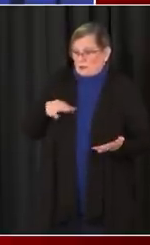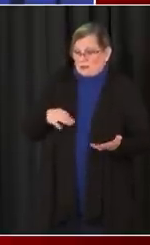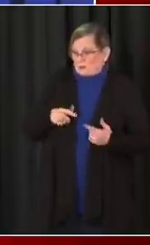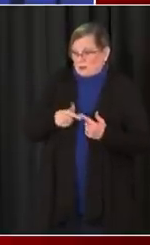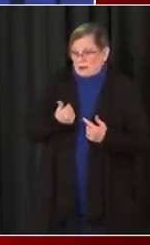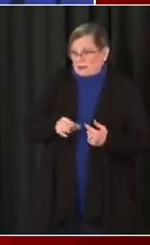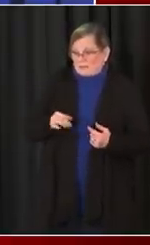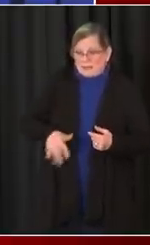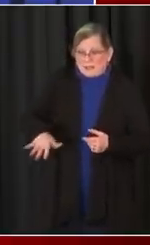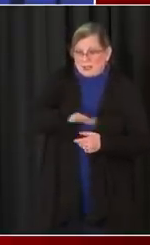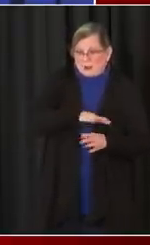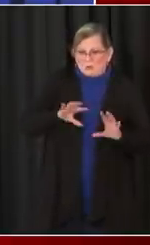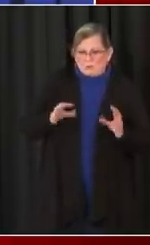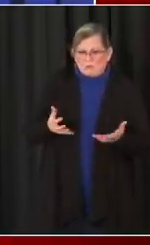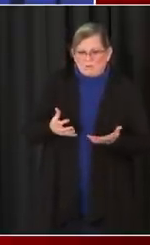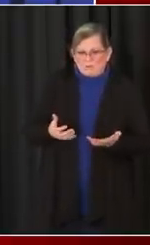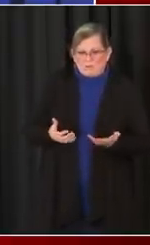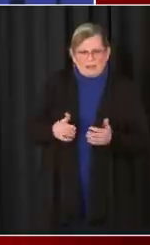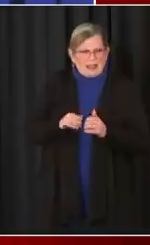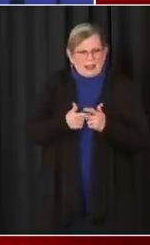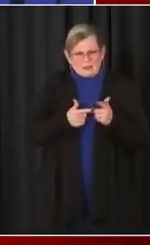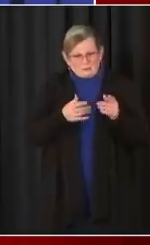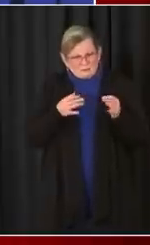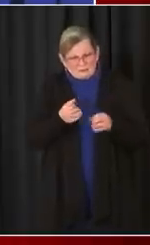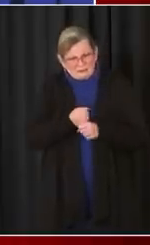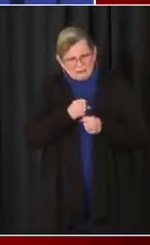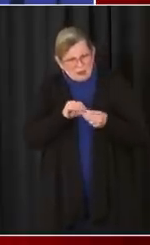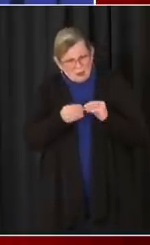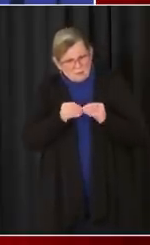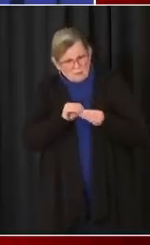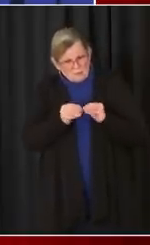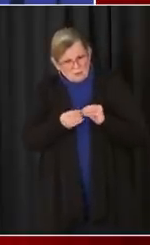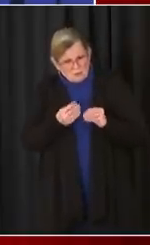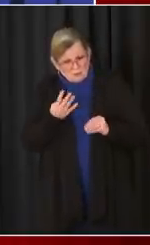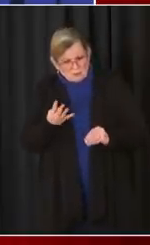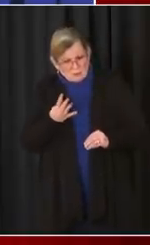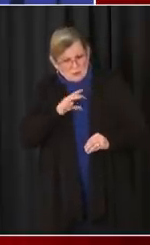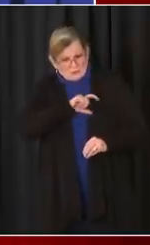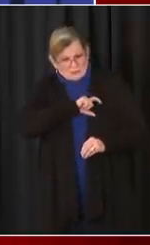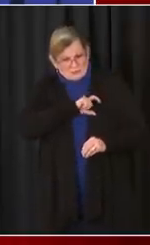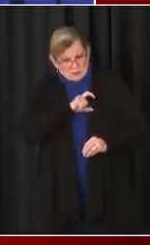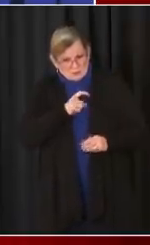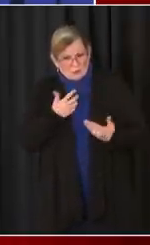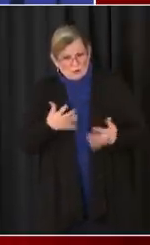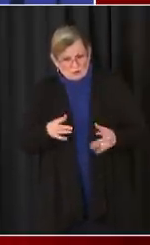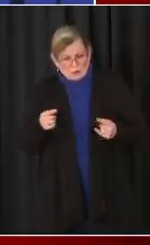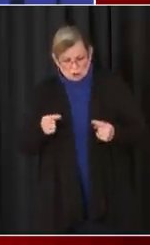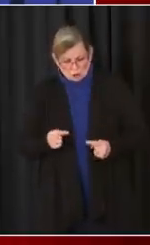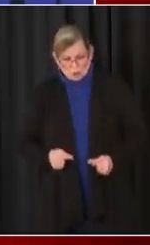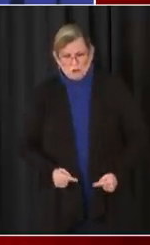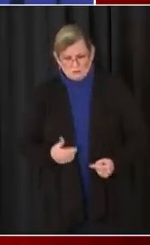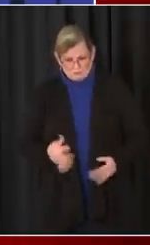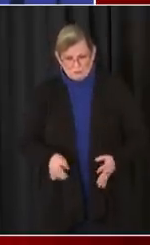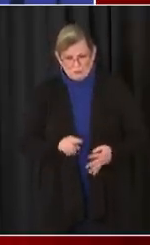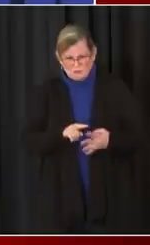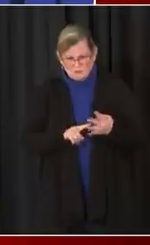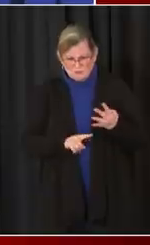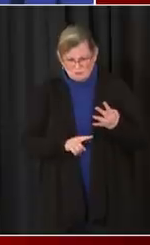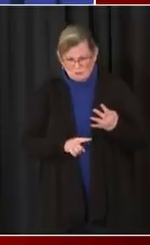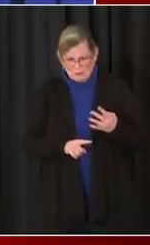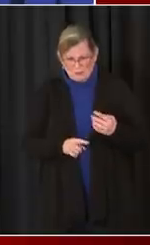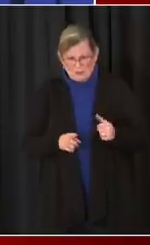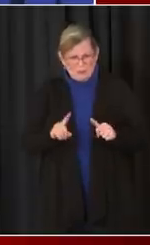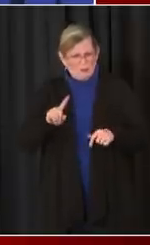particular group. What were the injury numbers, Chief? For our police officers, initially we were at